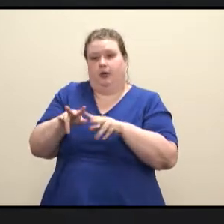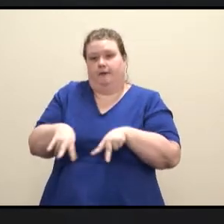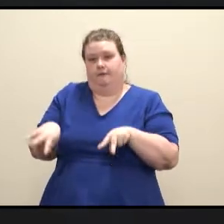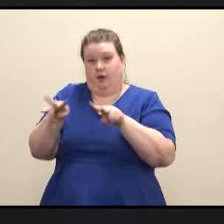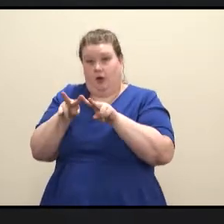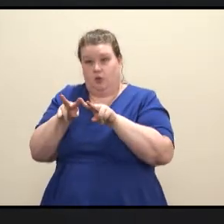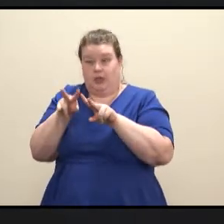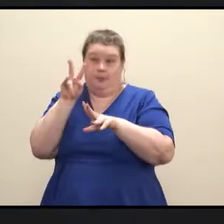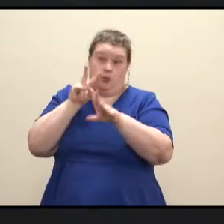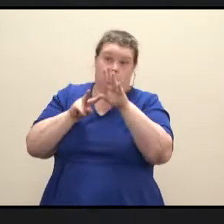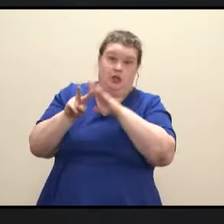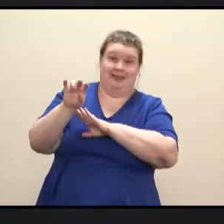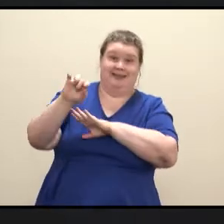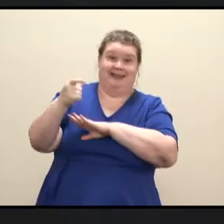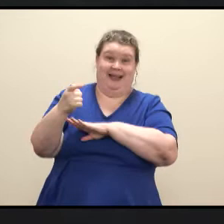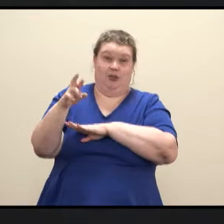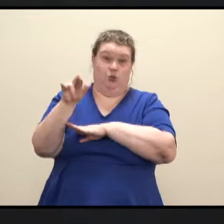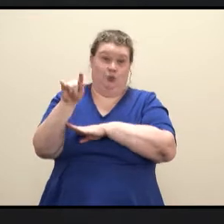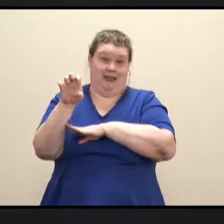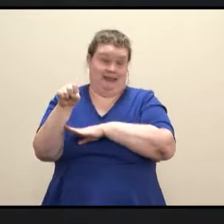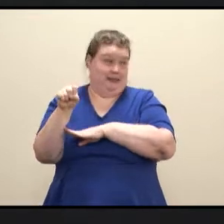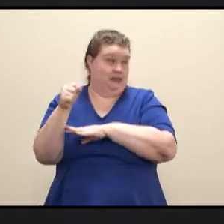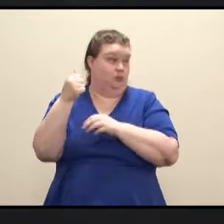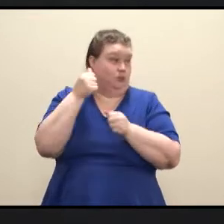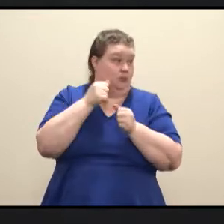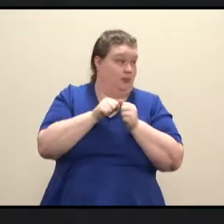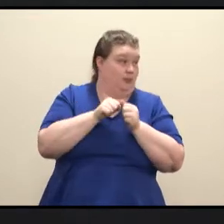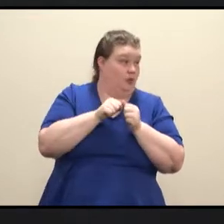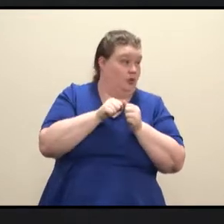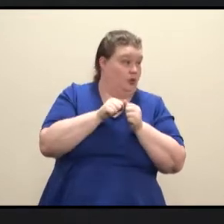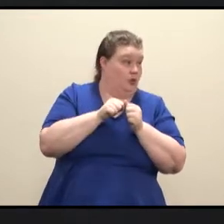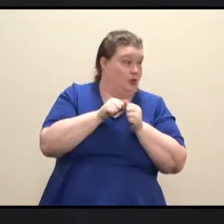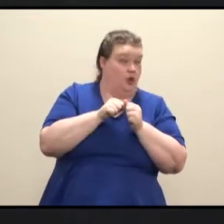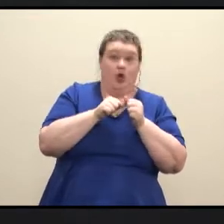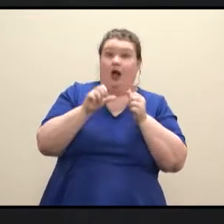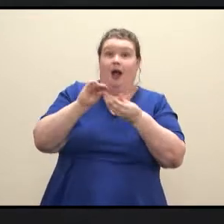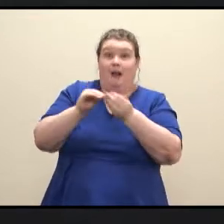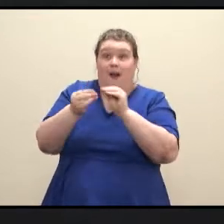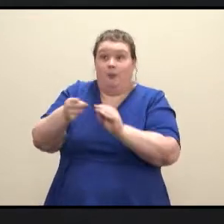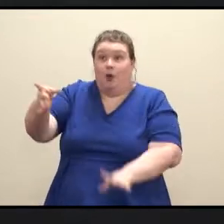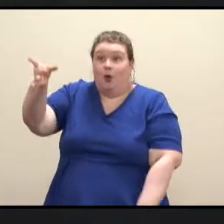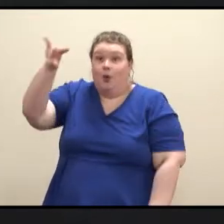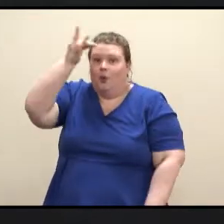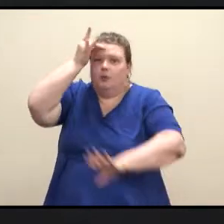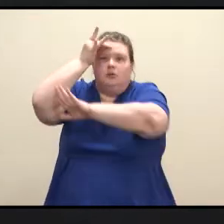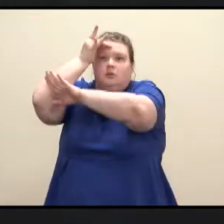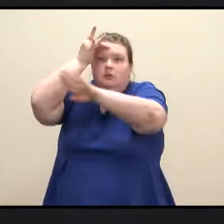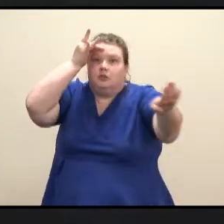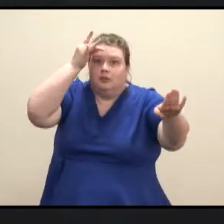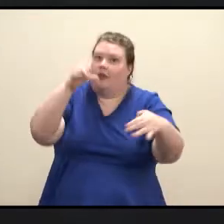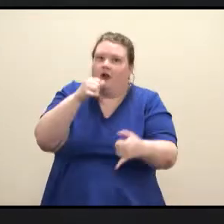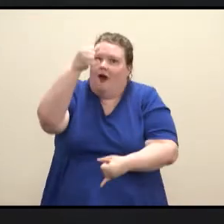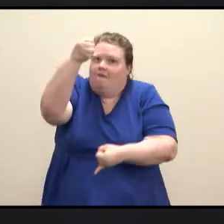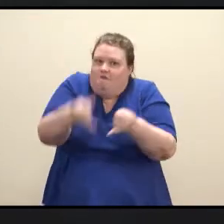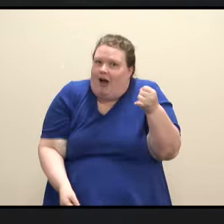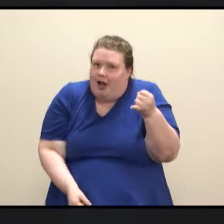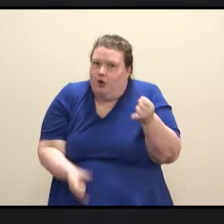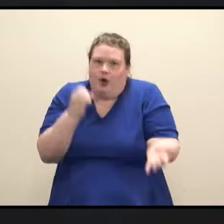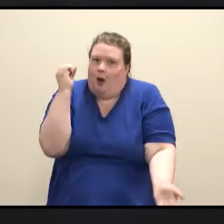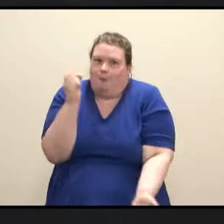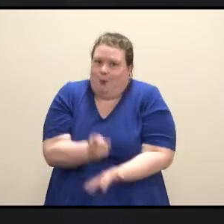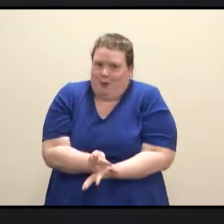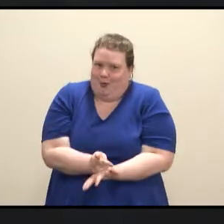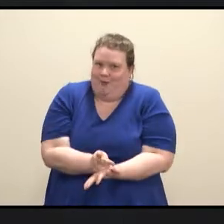rates from those values. Remember, as I said, don't get these numbers stuck in your head. They're still preliminary. And then we'll talk